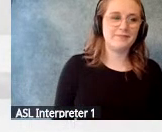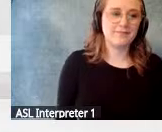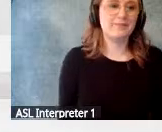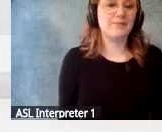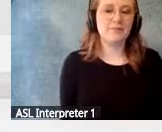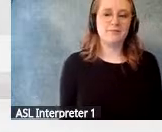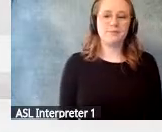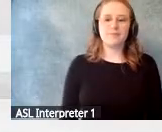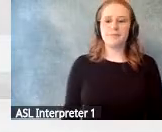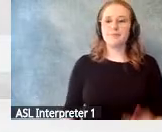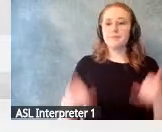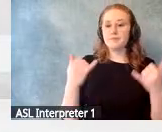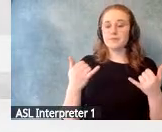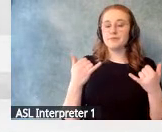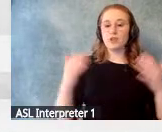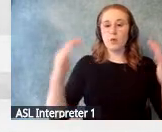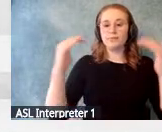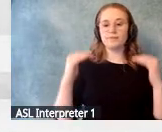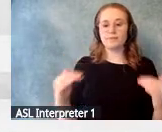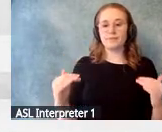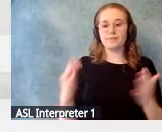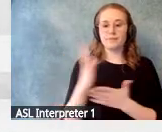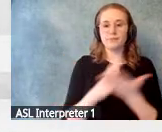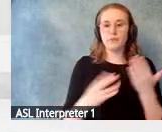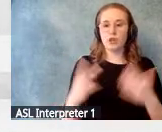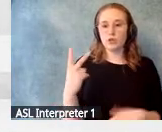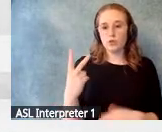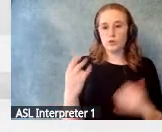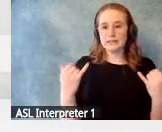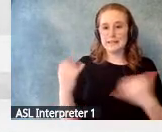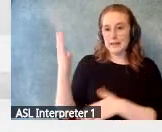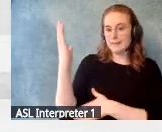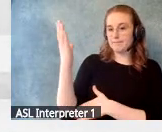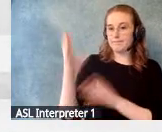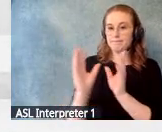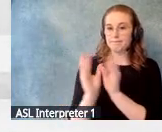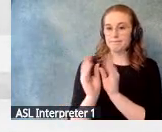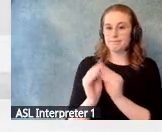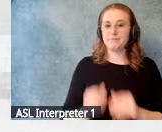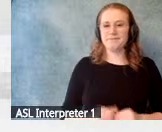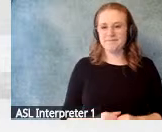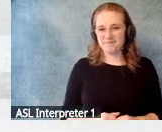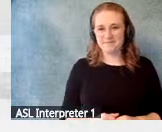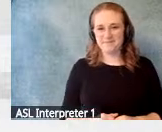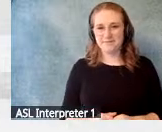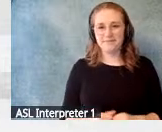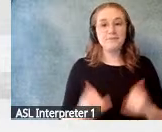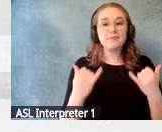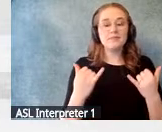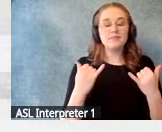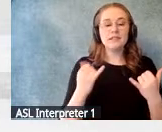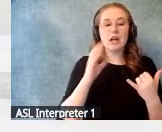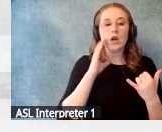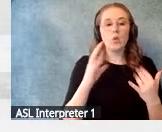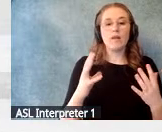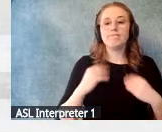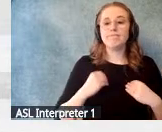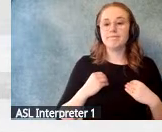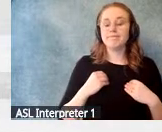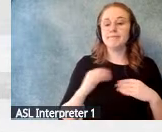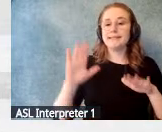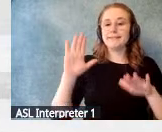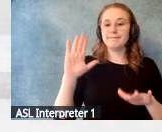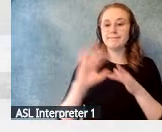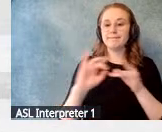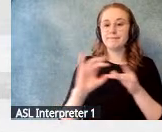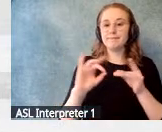So we will now move on to part 2 of the meeting. At this time, we will be receiving testimony from the